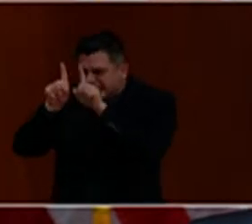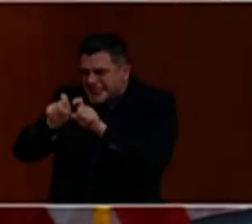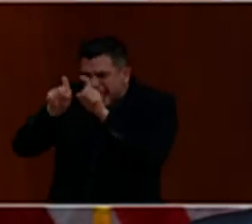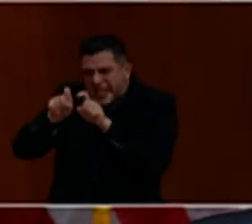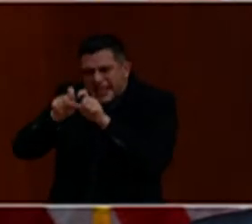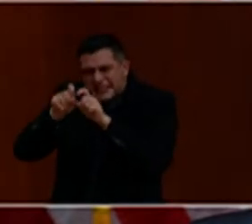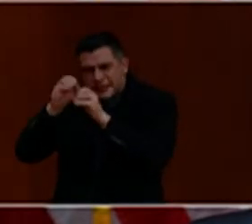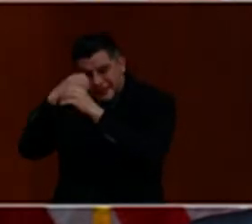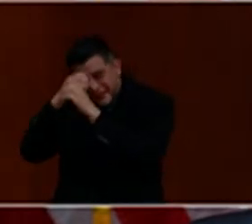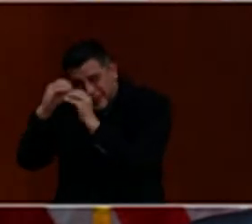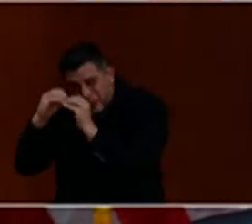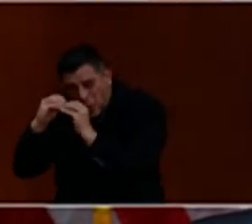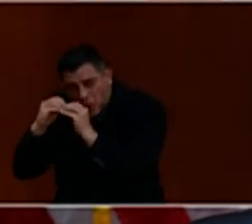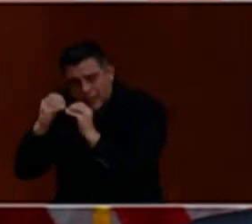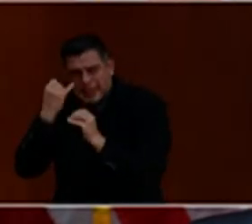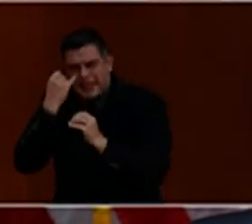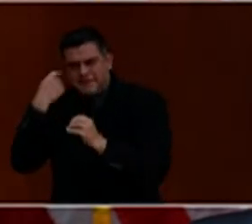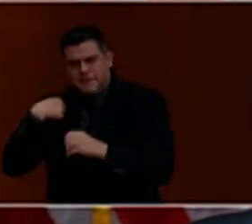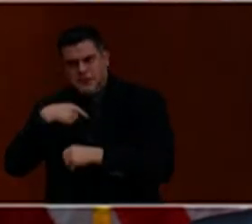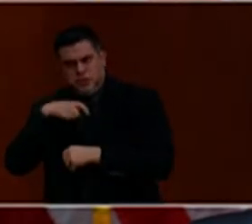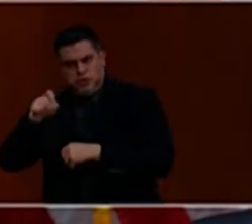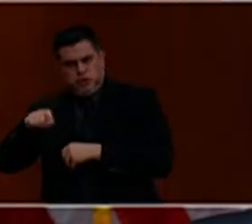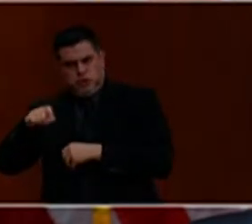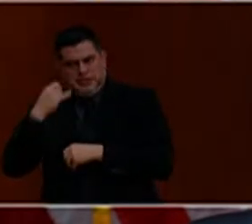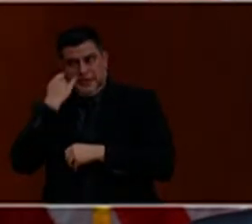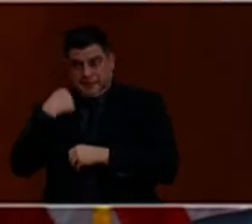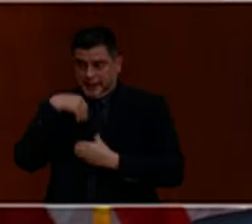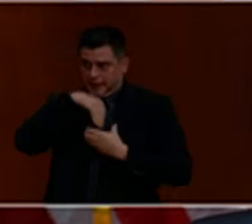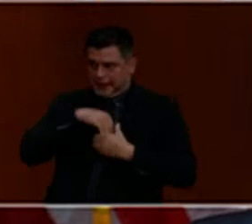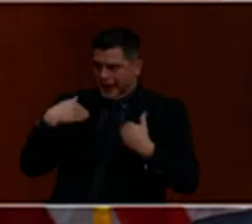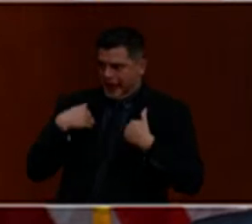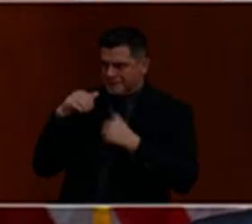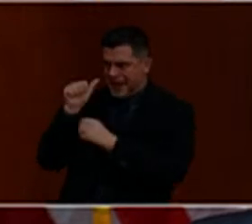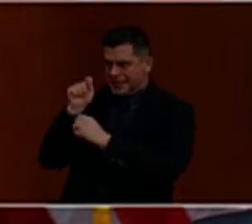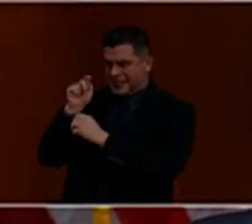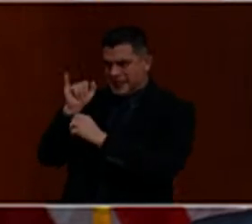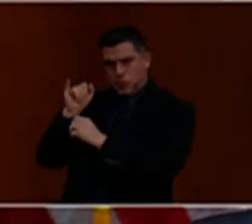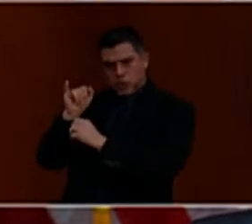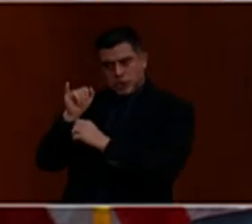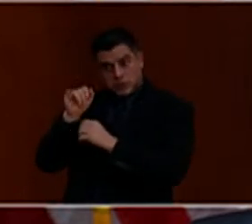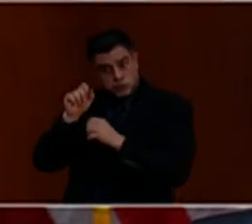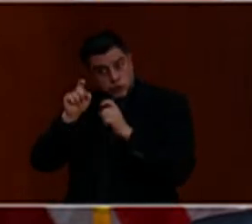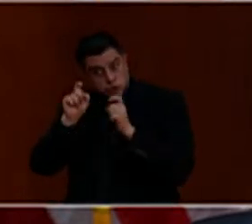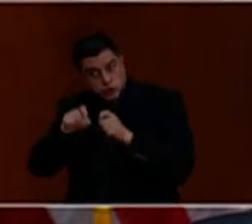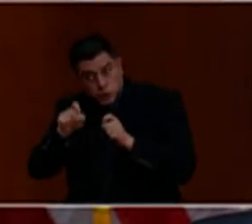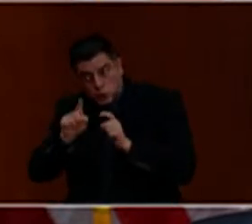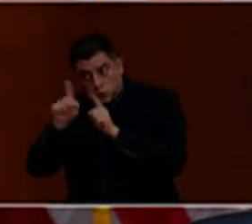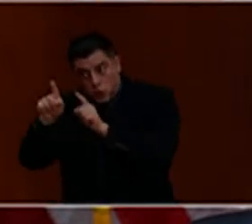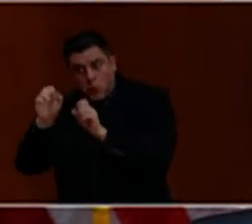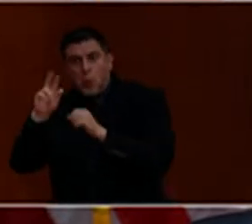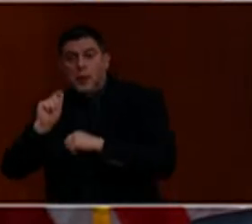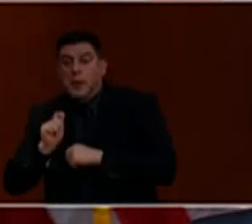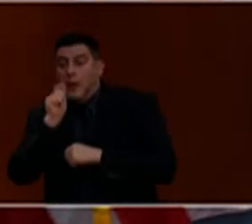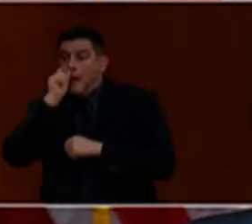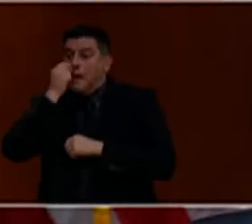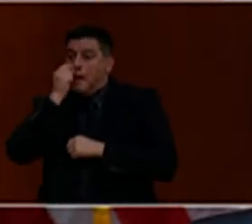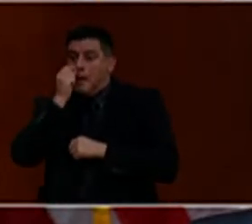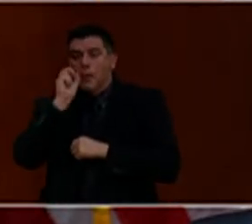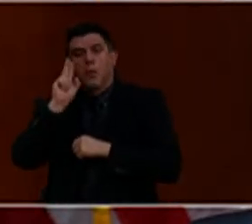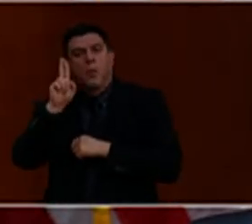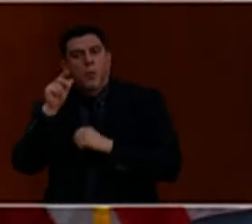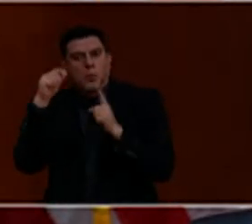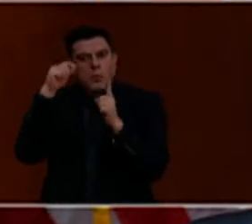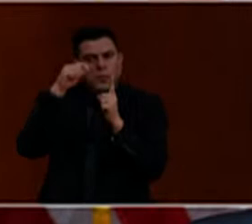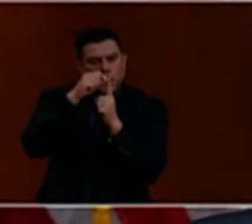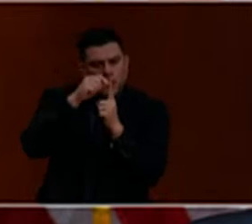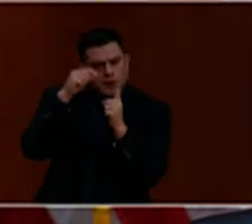if they identify it. So we encourage people to take advantage of what the state's offering. But if you are positive, we absolutely ask you to